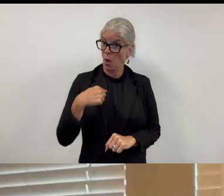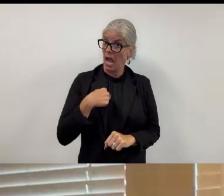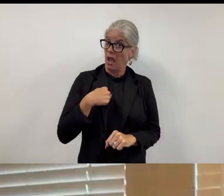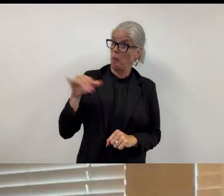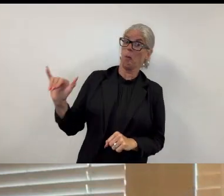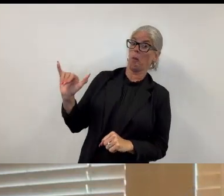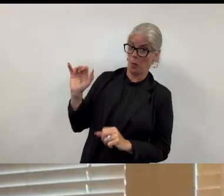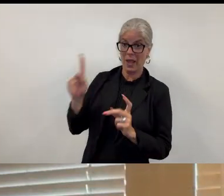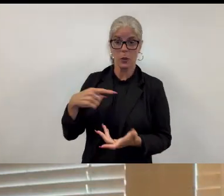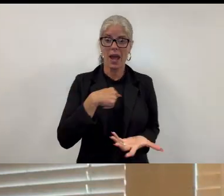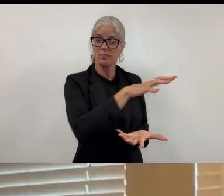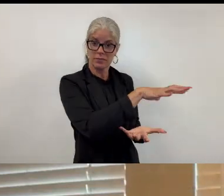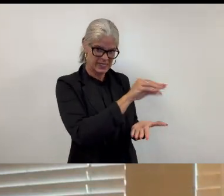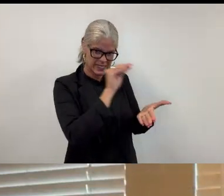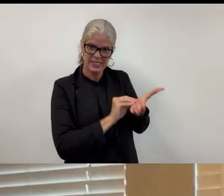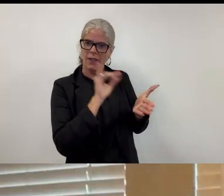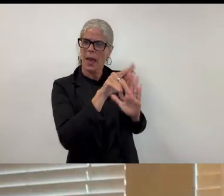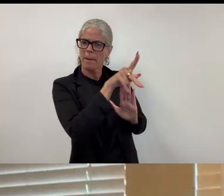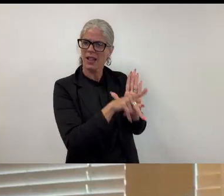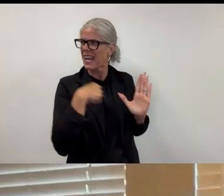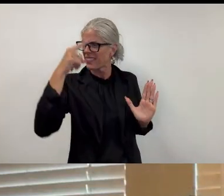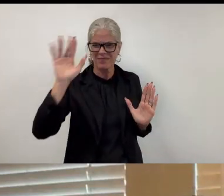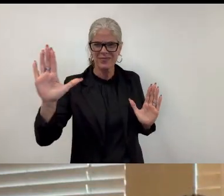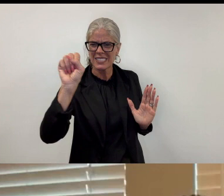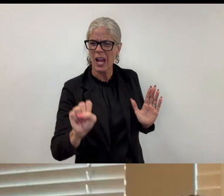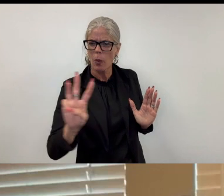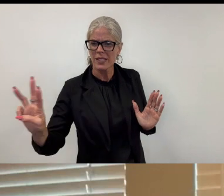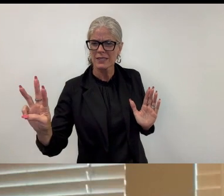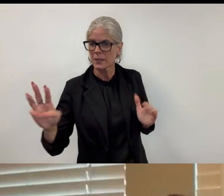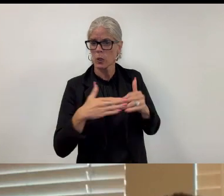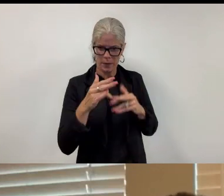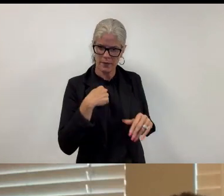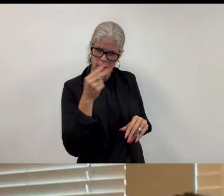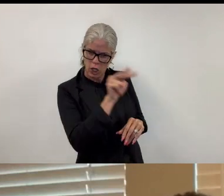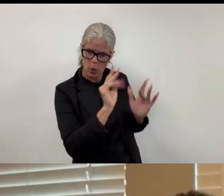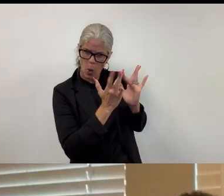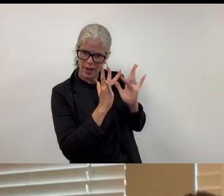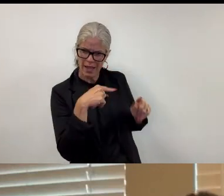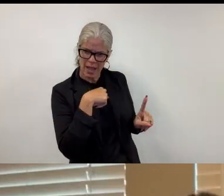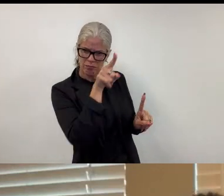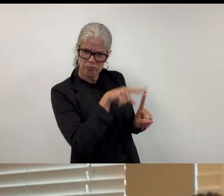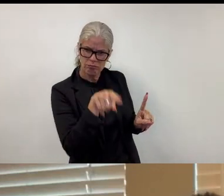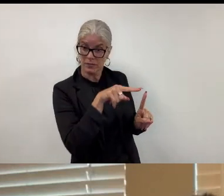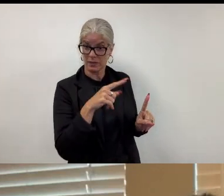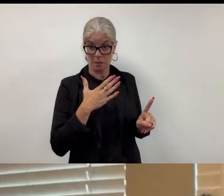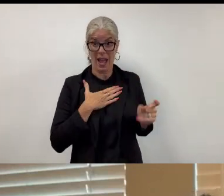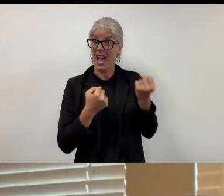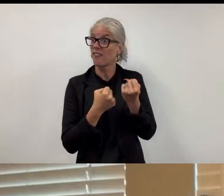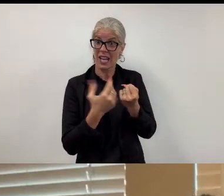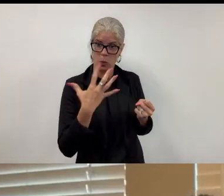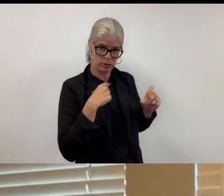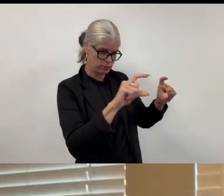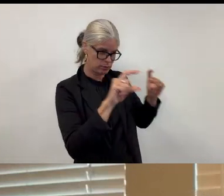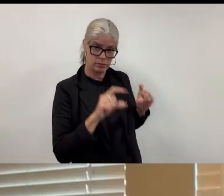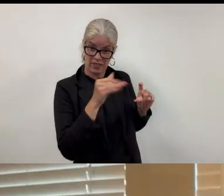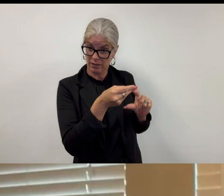And so I then literally had to just take the policy that I could view on, this was Southwest Airlines, and I could view on their website. And my